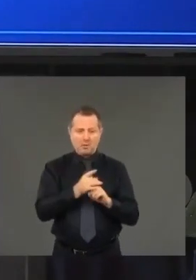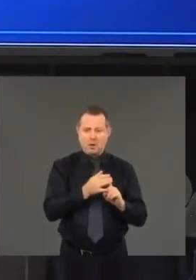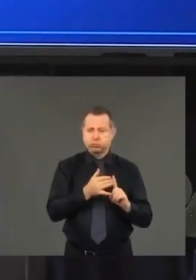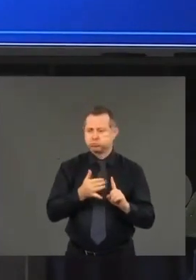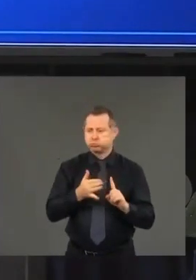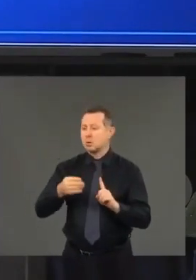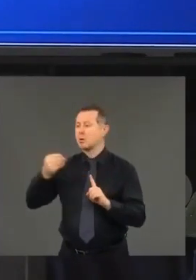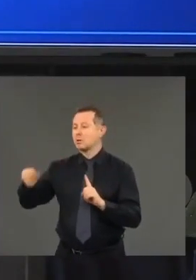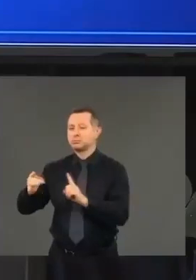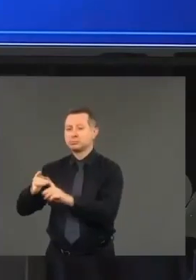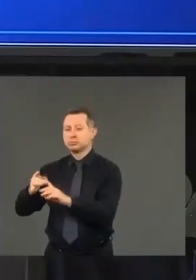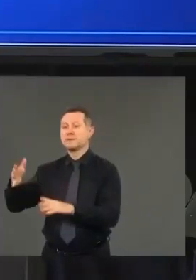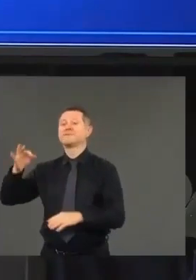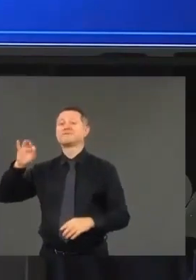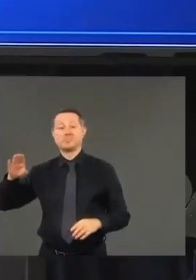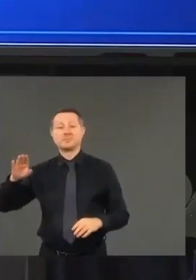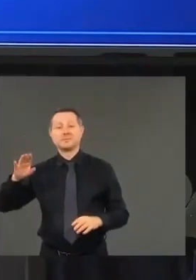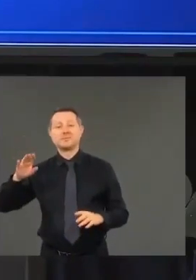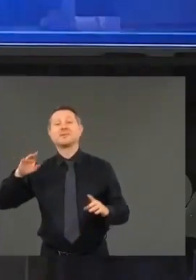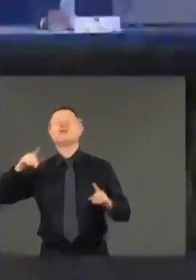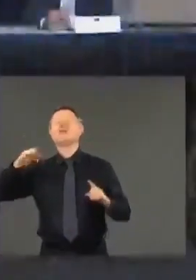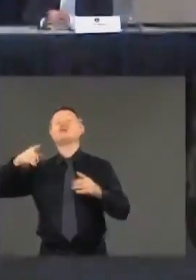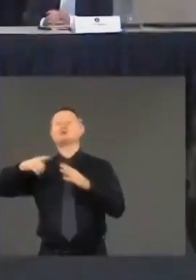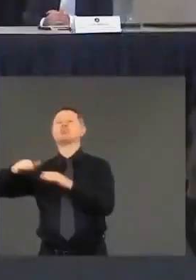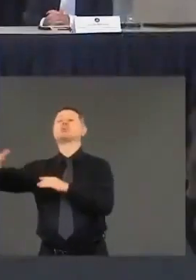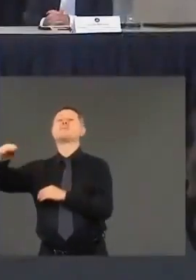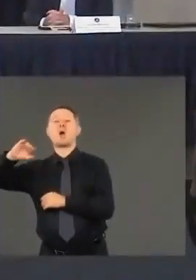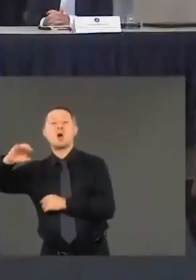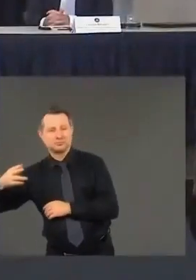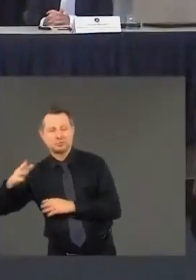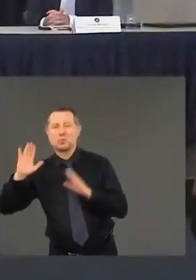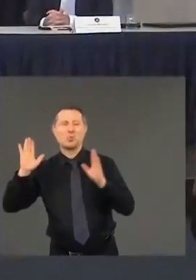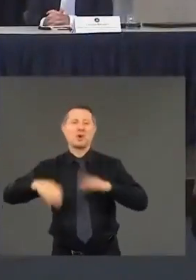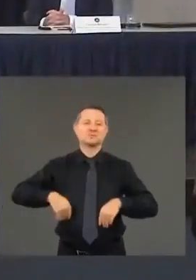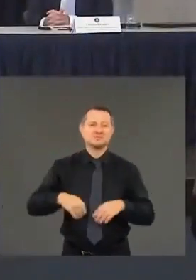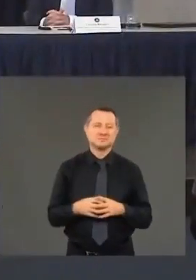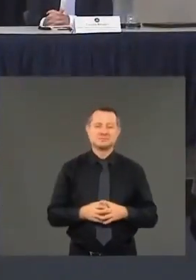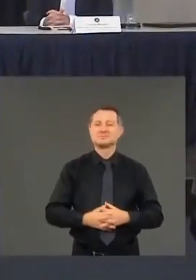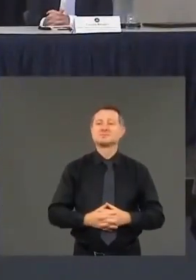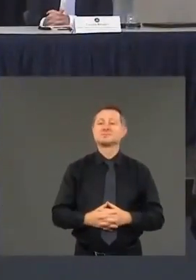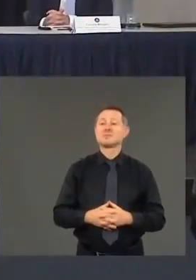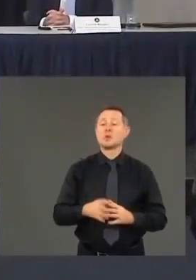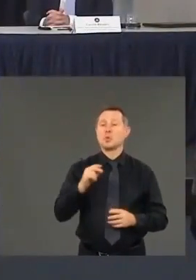of February, beginning of March. Yeah, let me just to put in perspective.